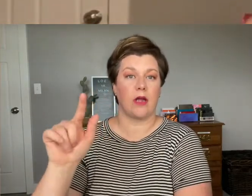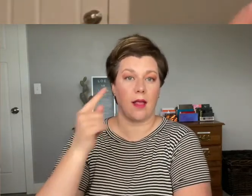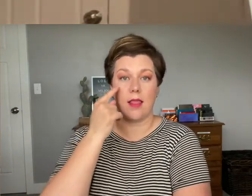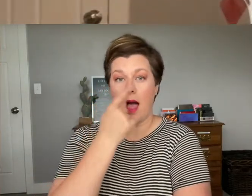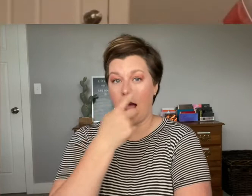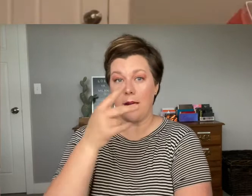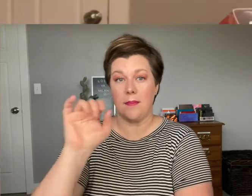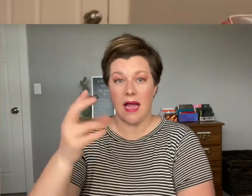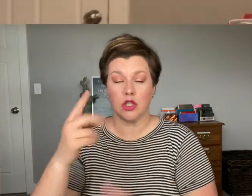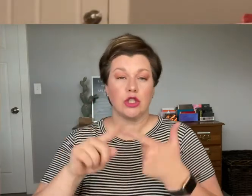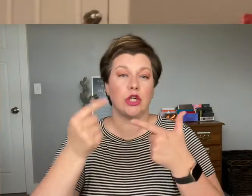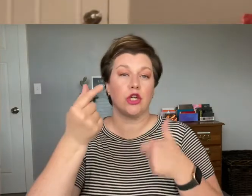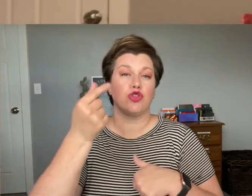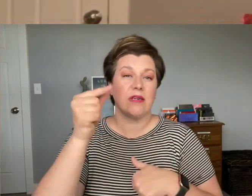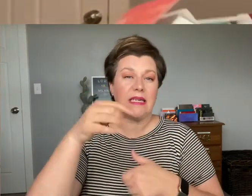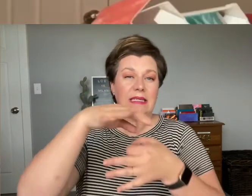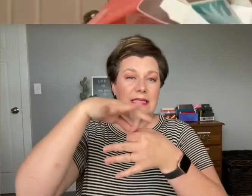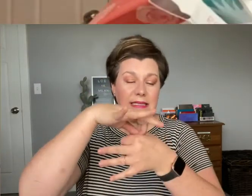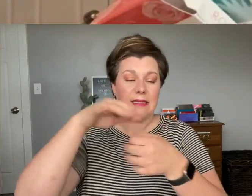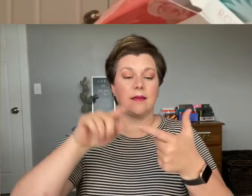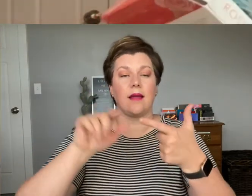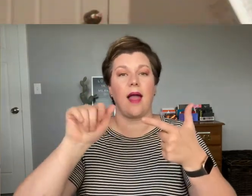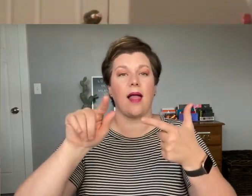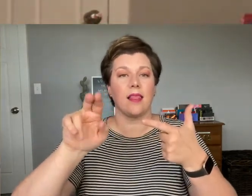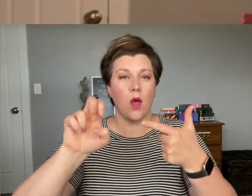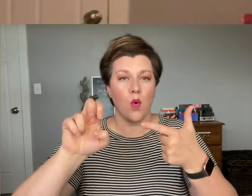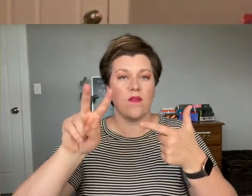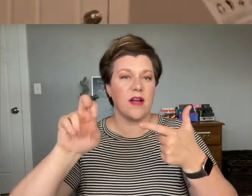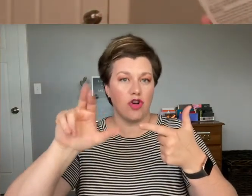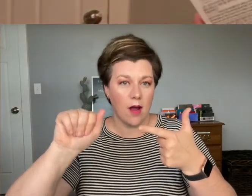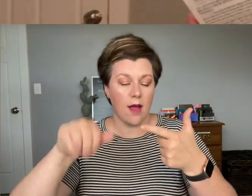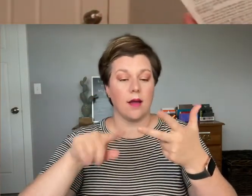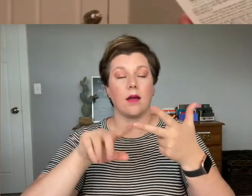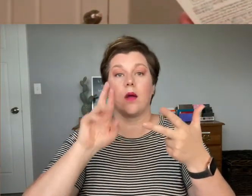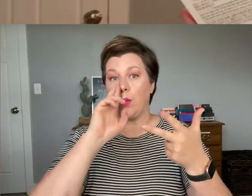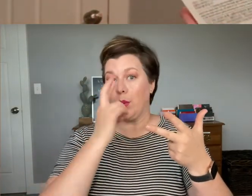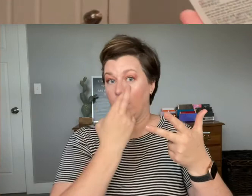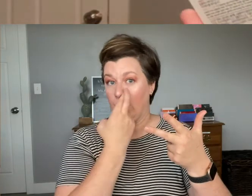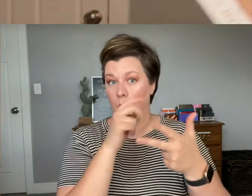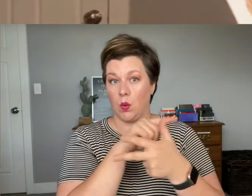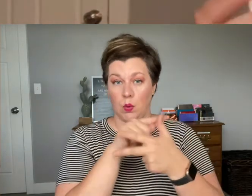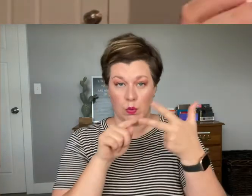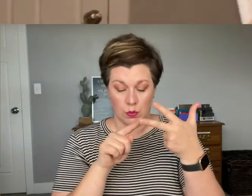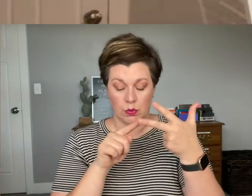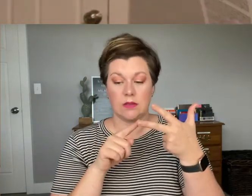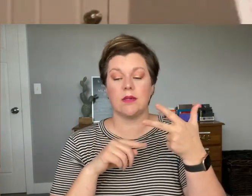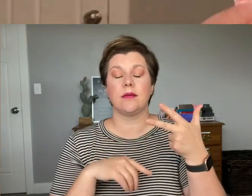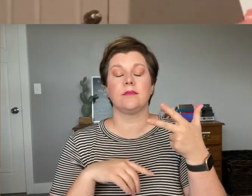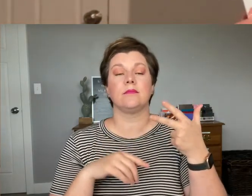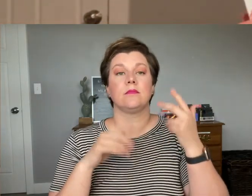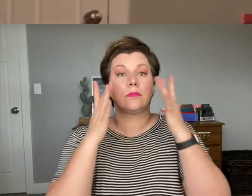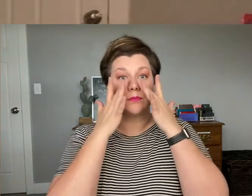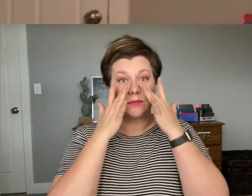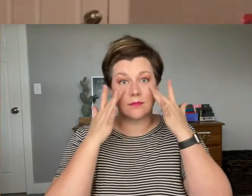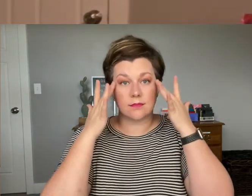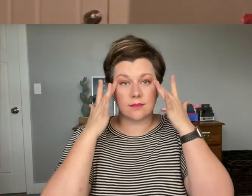have a hydrogel eye patch that's green tea, one that has aloe vera, and one that has